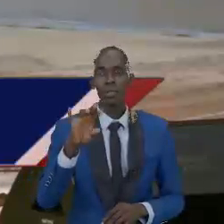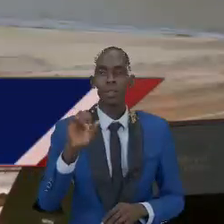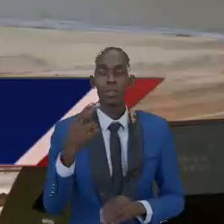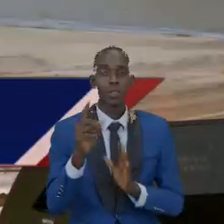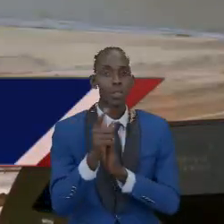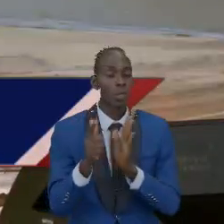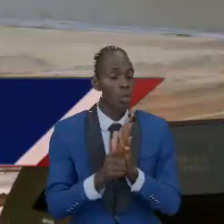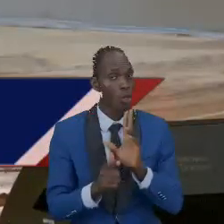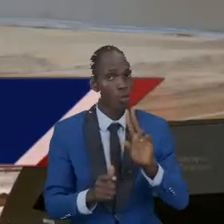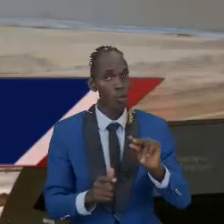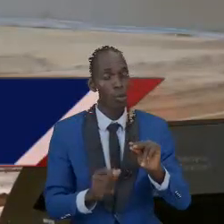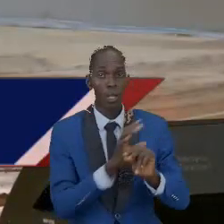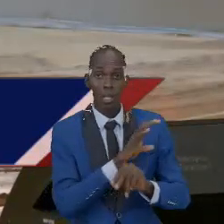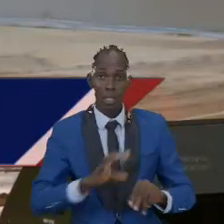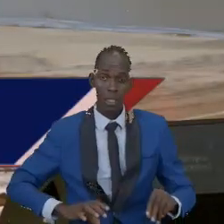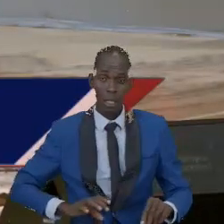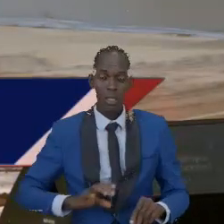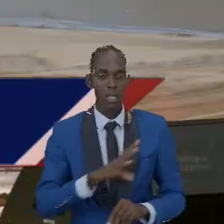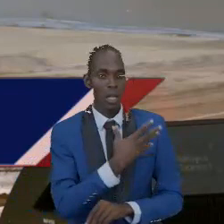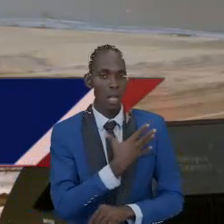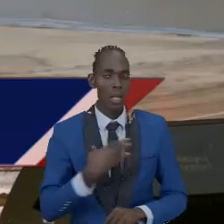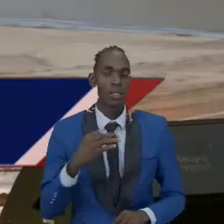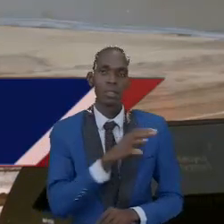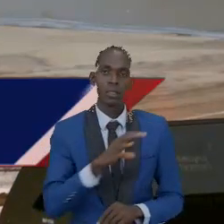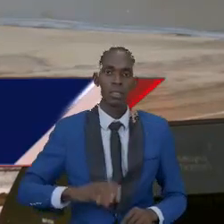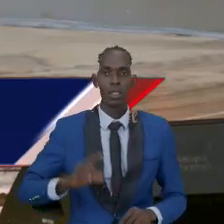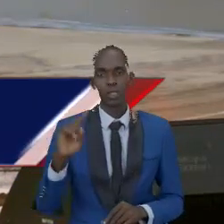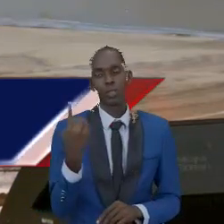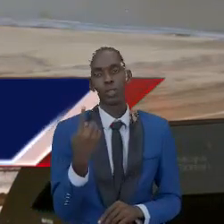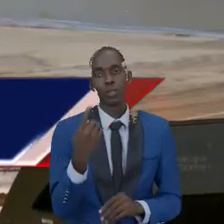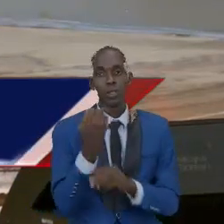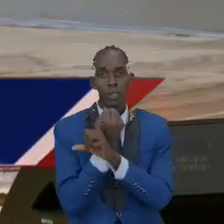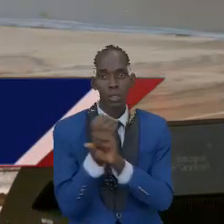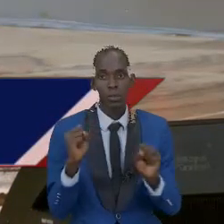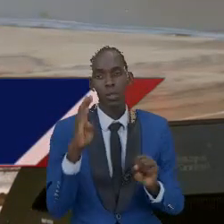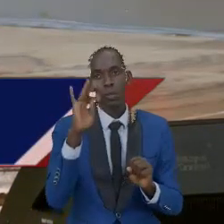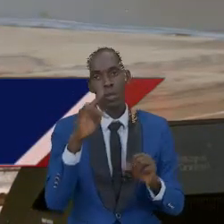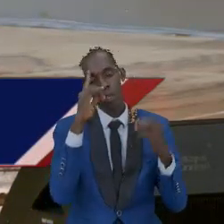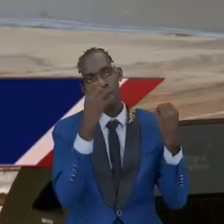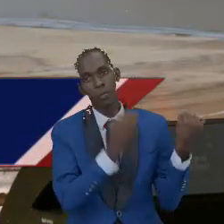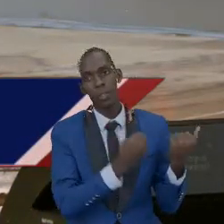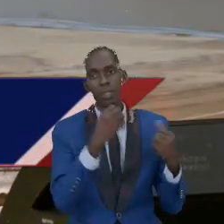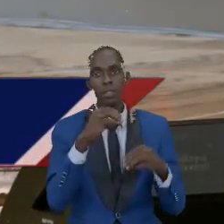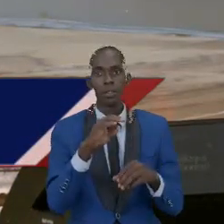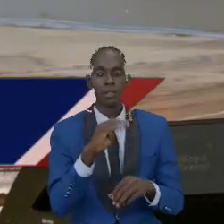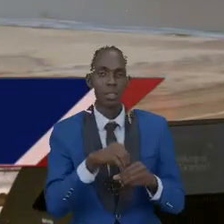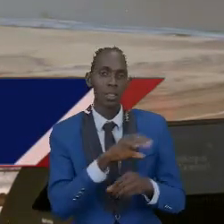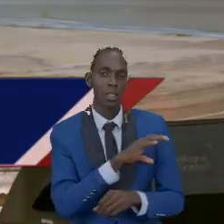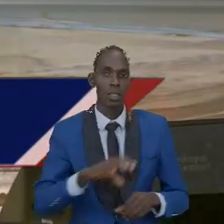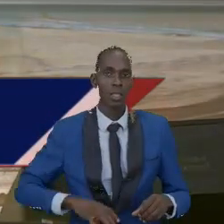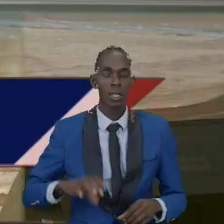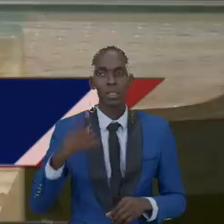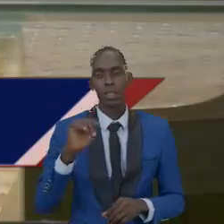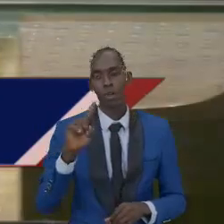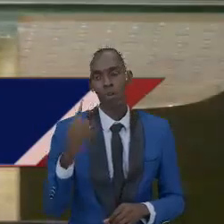and Christ alone. Justification by faith in Christ, the only Savior. The